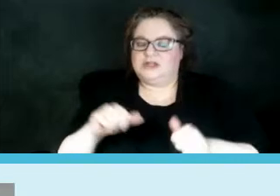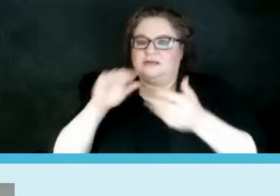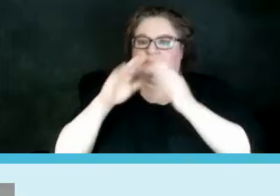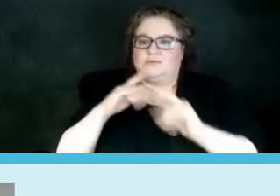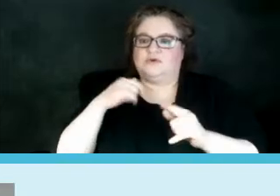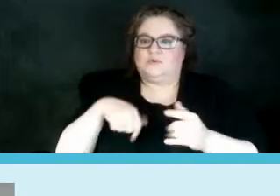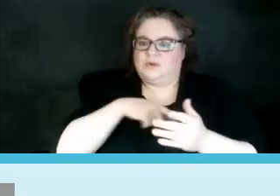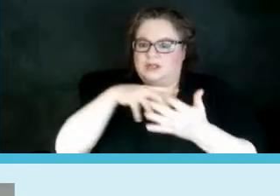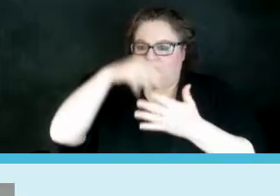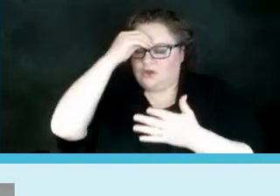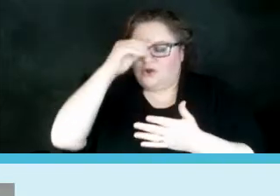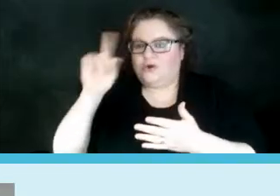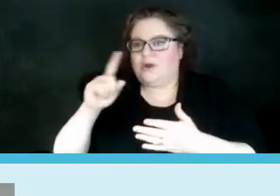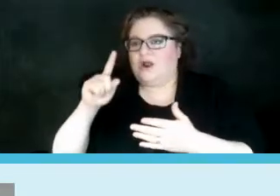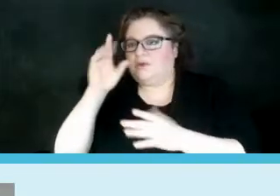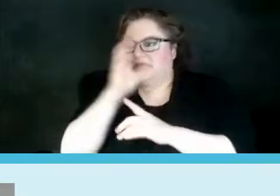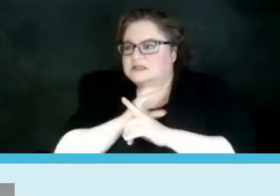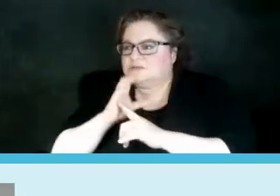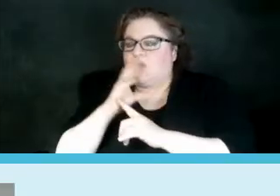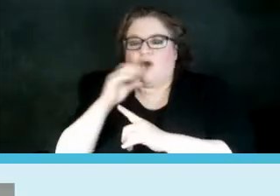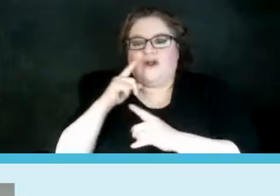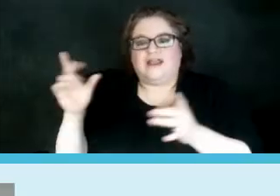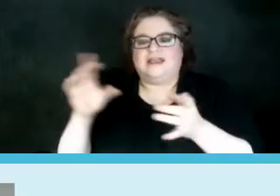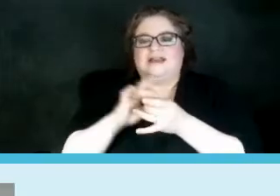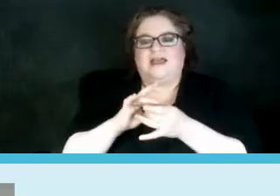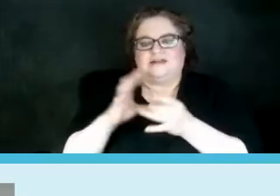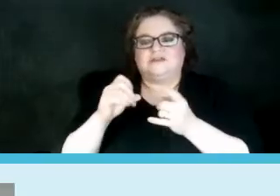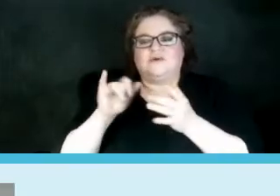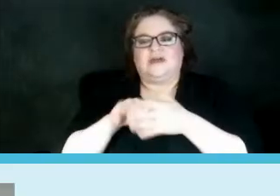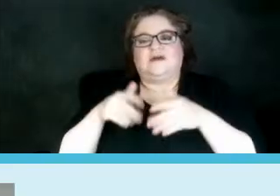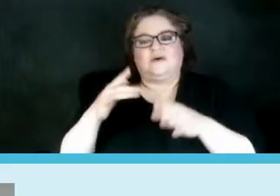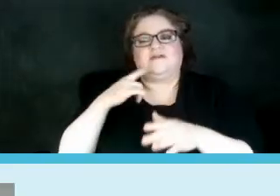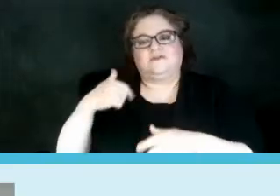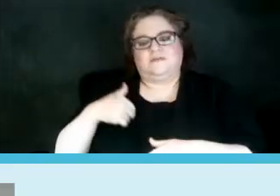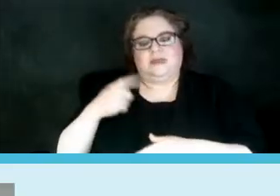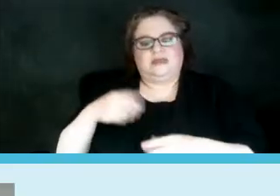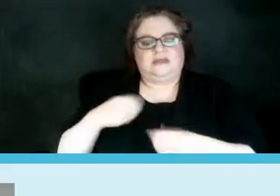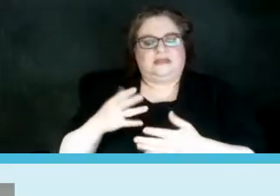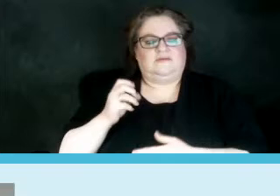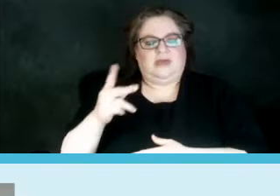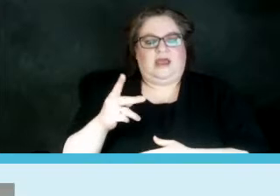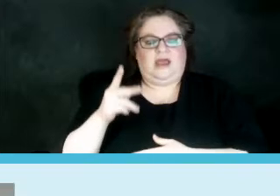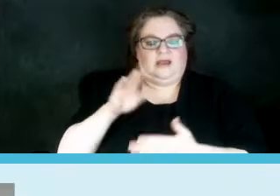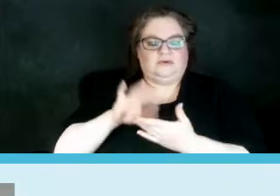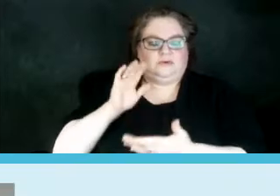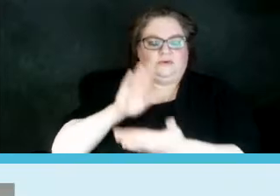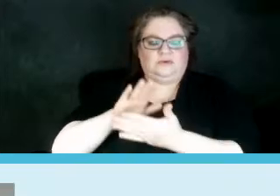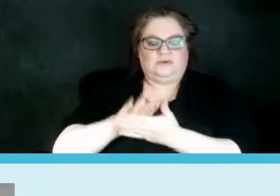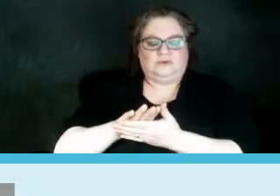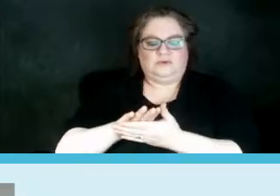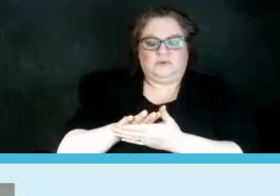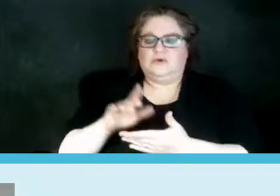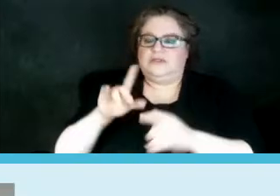we learn, where we explore and connect. So it's a way for me to give back to the school that helped shape me